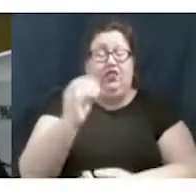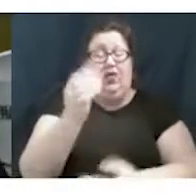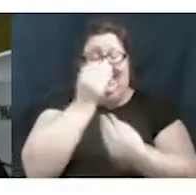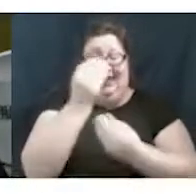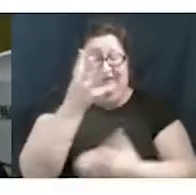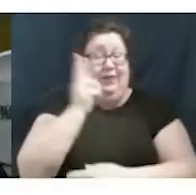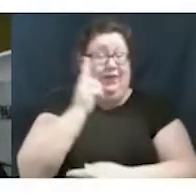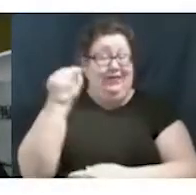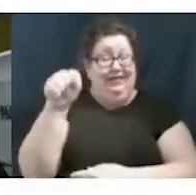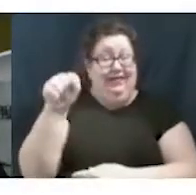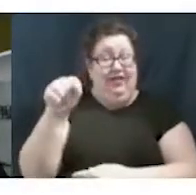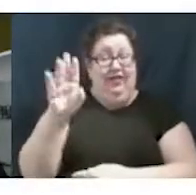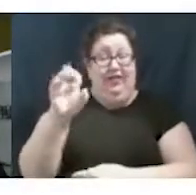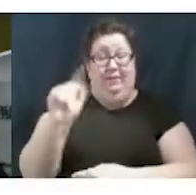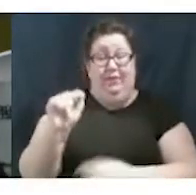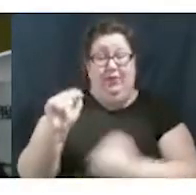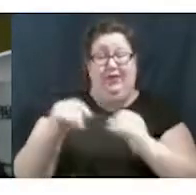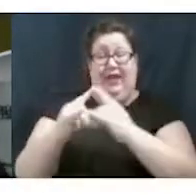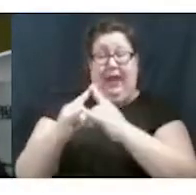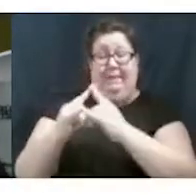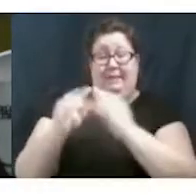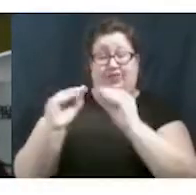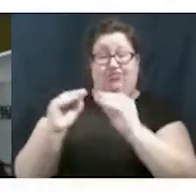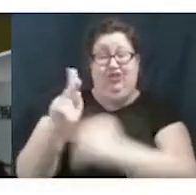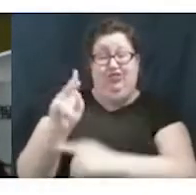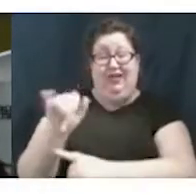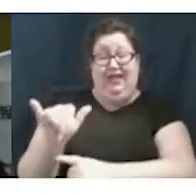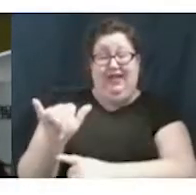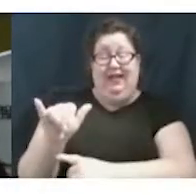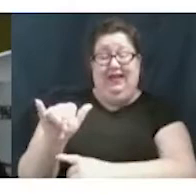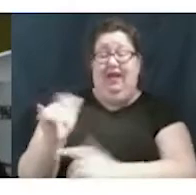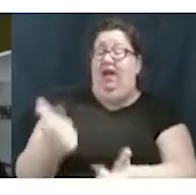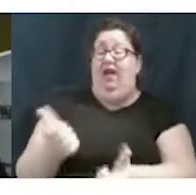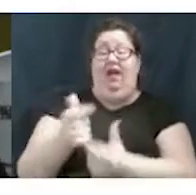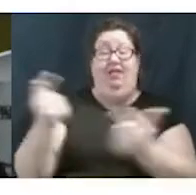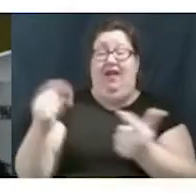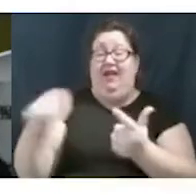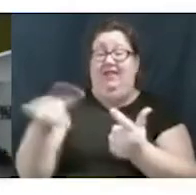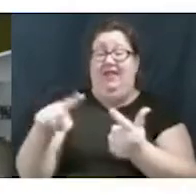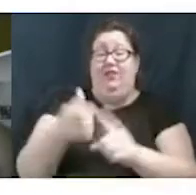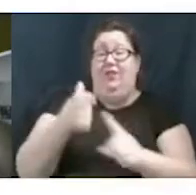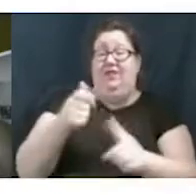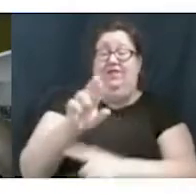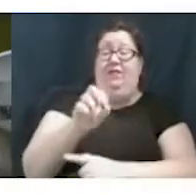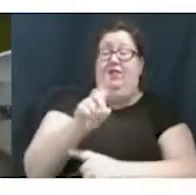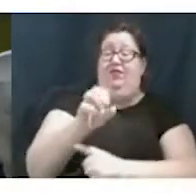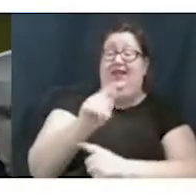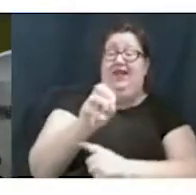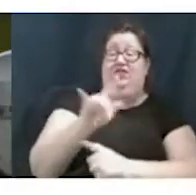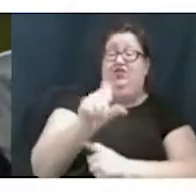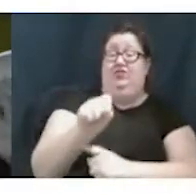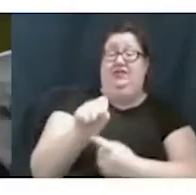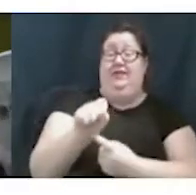on the Bootcamp instructor key, a lot of this was driven by stuff that came out of the credentials. And so